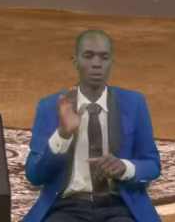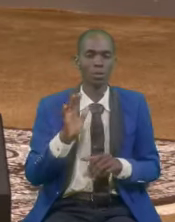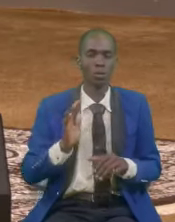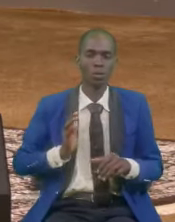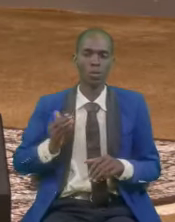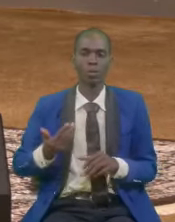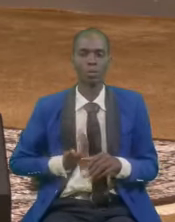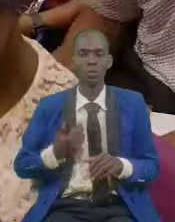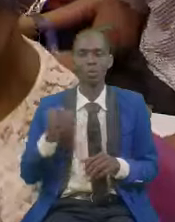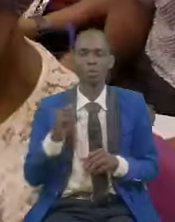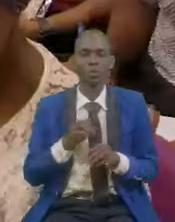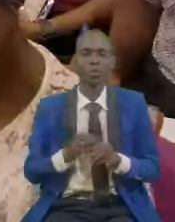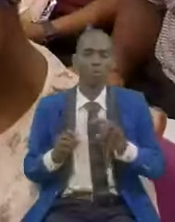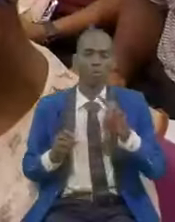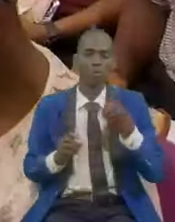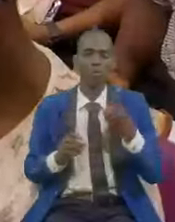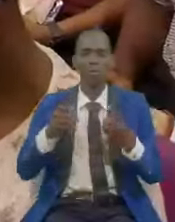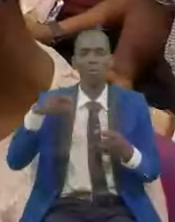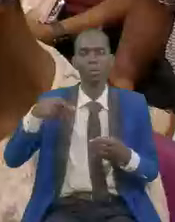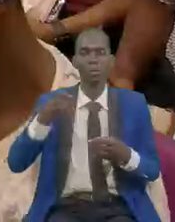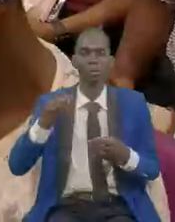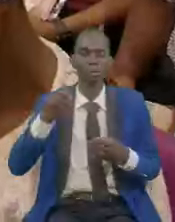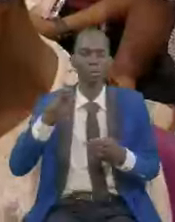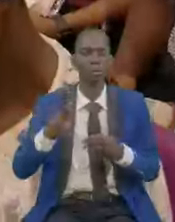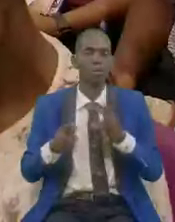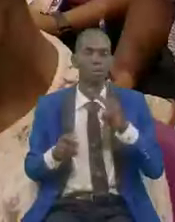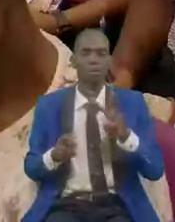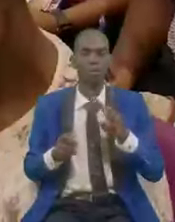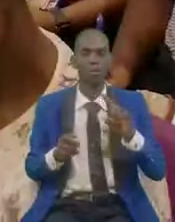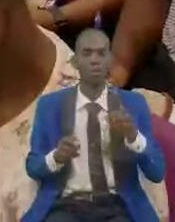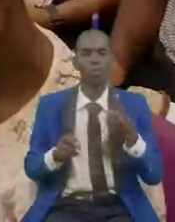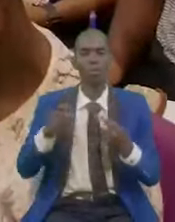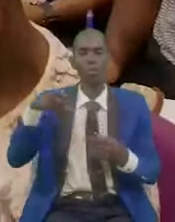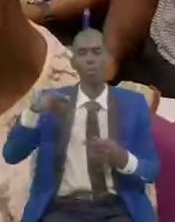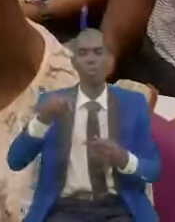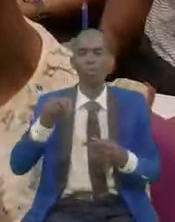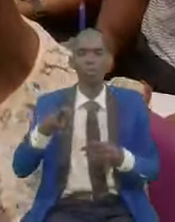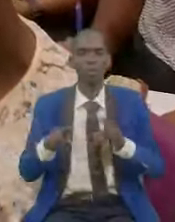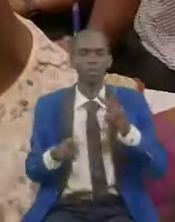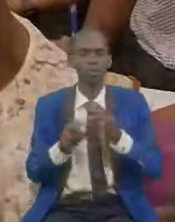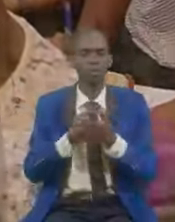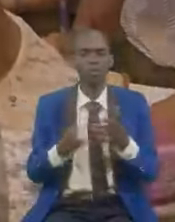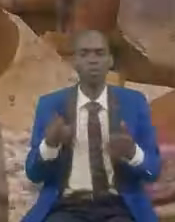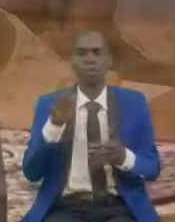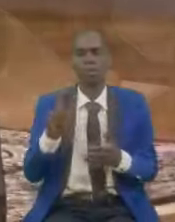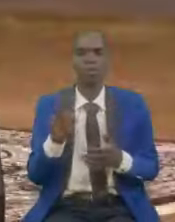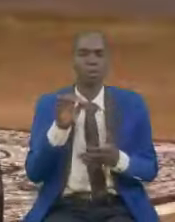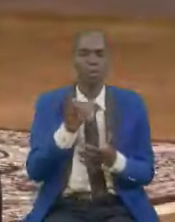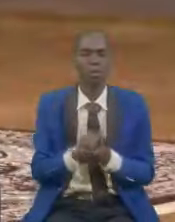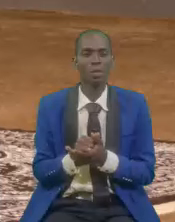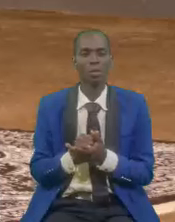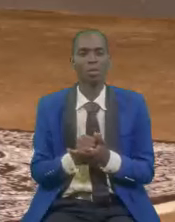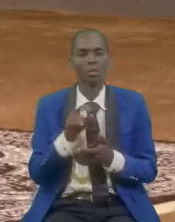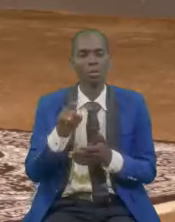Peter chapter 2, reading from verse 1. 1 Peter chapter 2, verse 1. Wherefore,